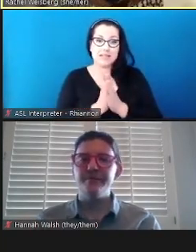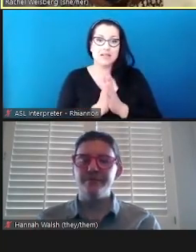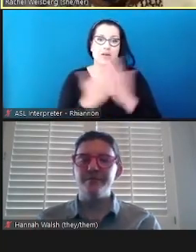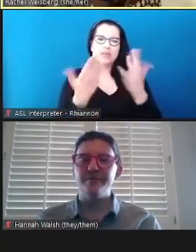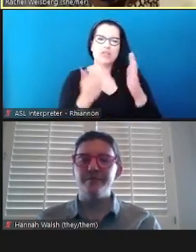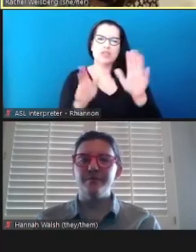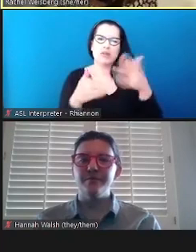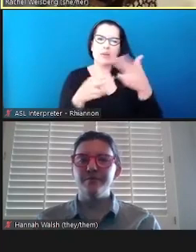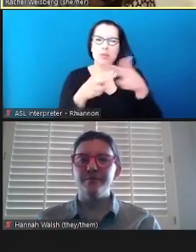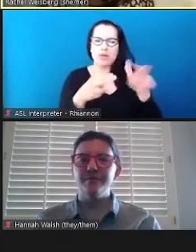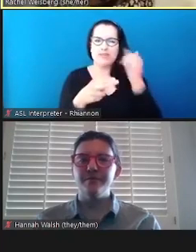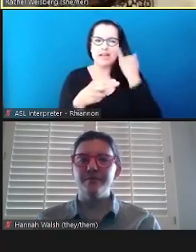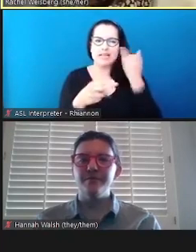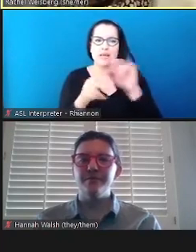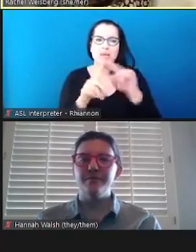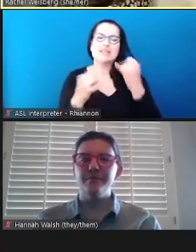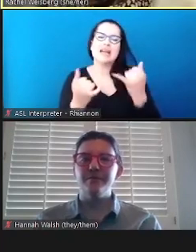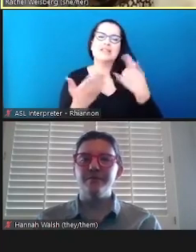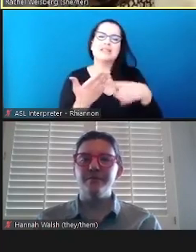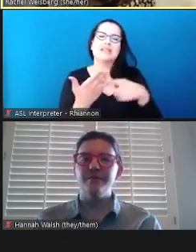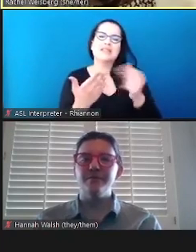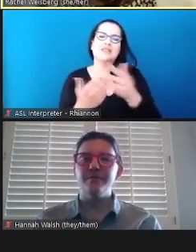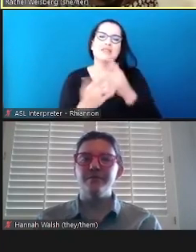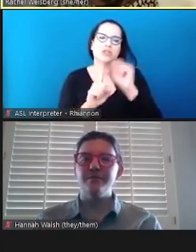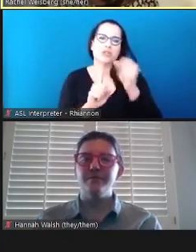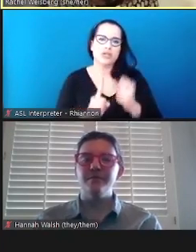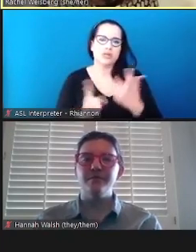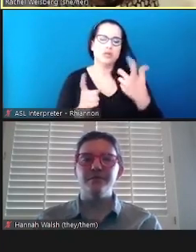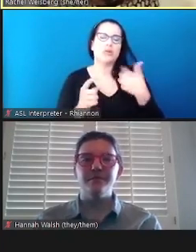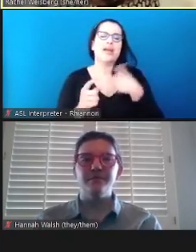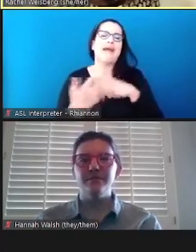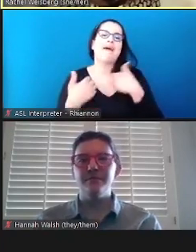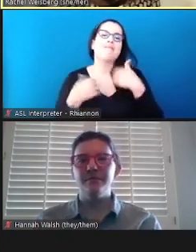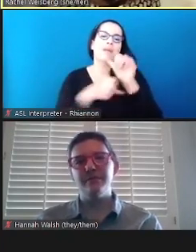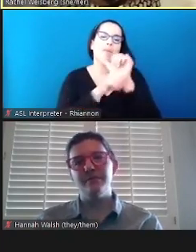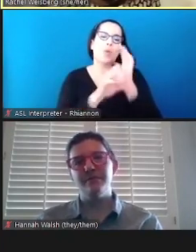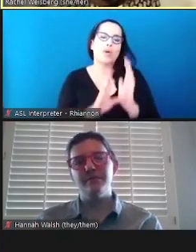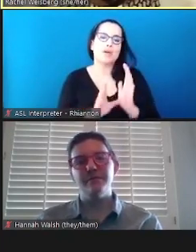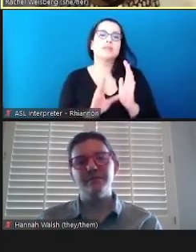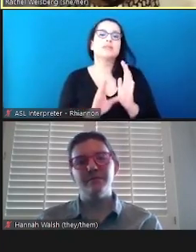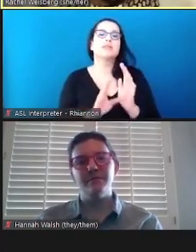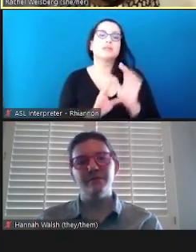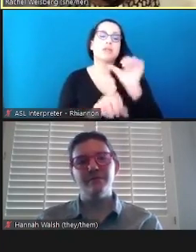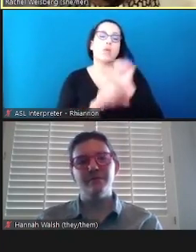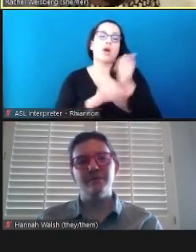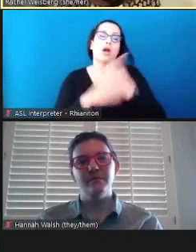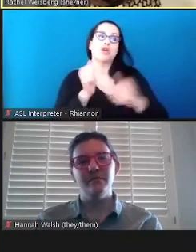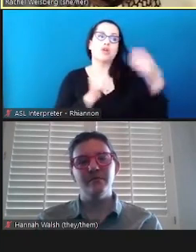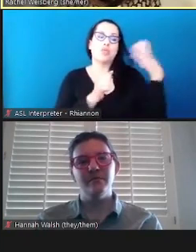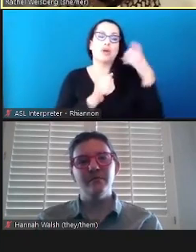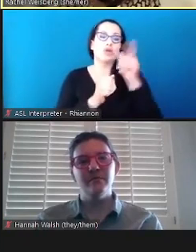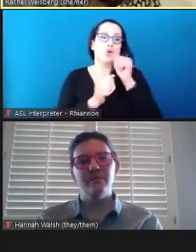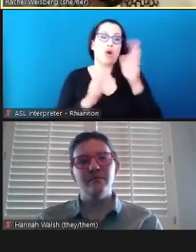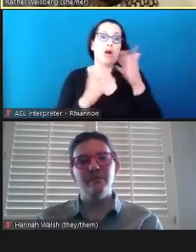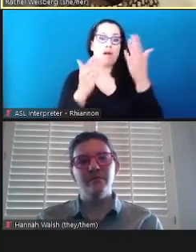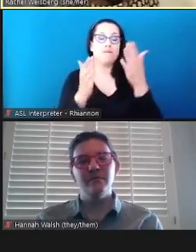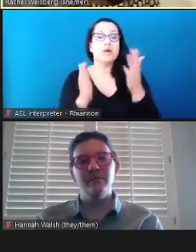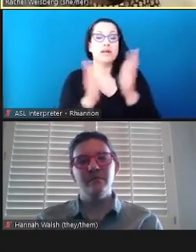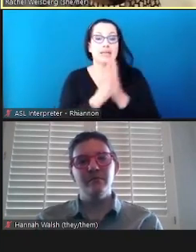but let's look at a couple situations where we have employees that work for employers that are offering incentives. So we'll start